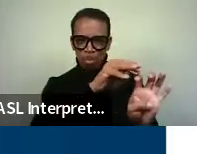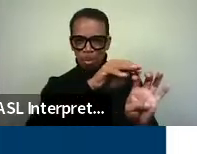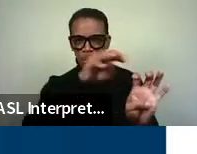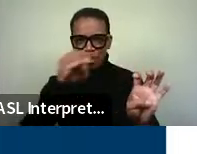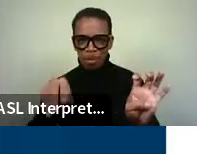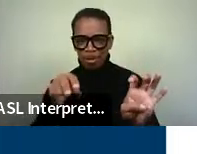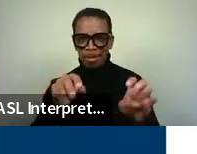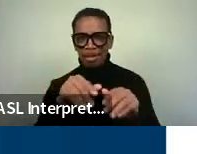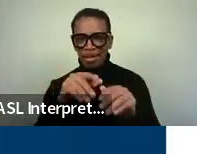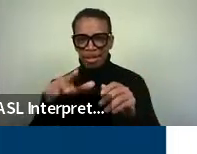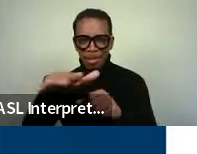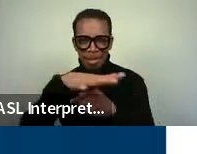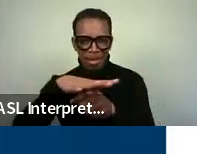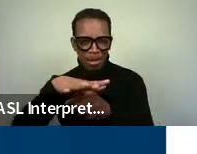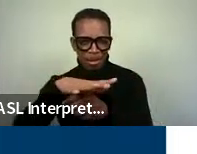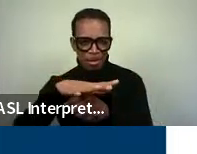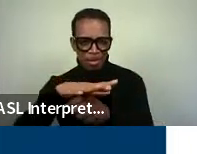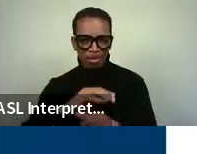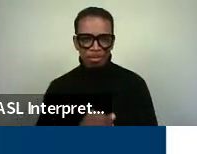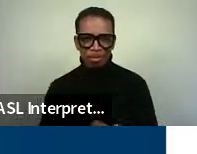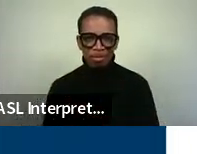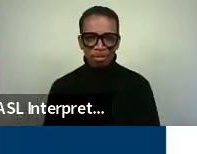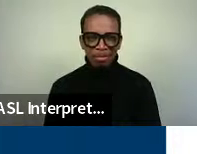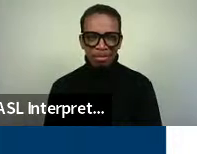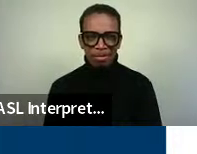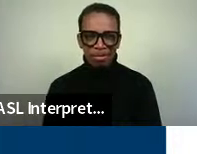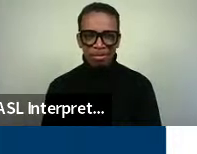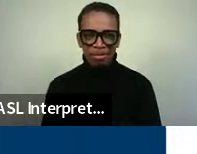area of the panel.